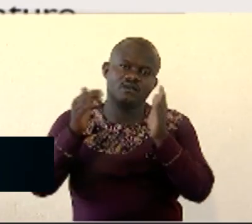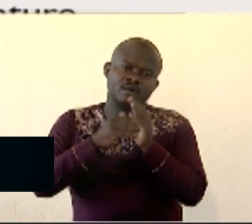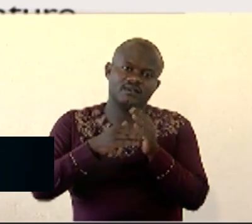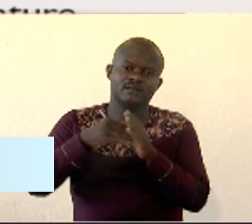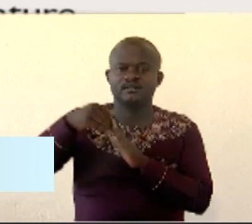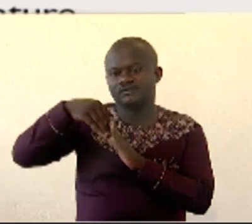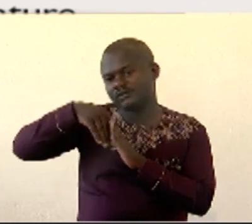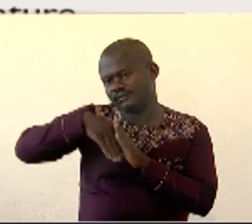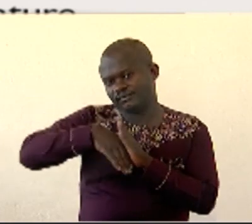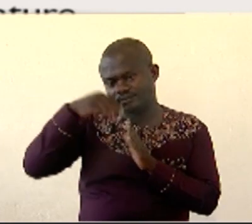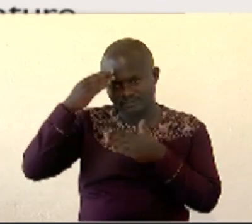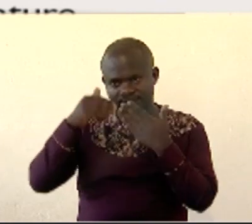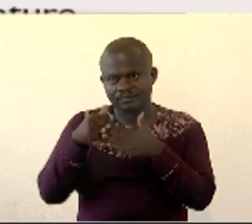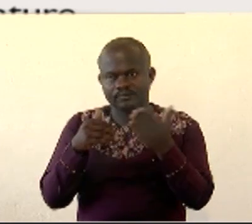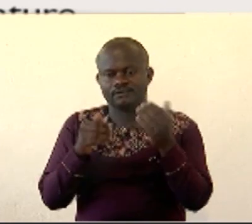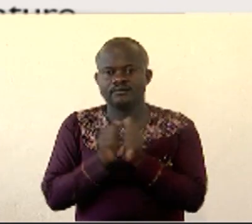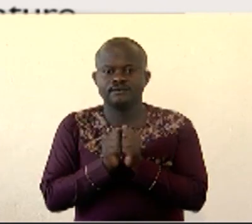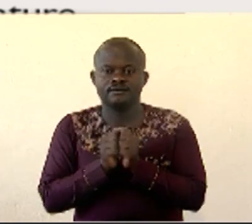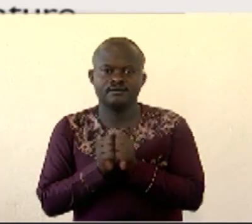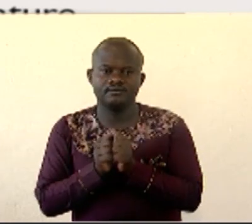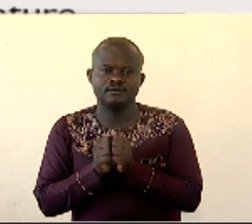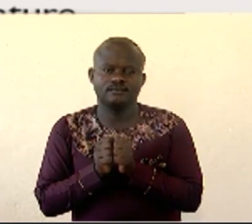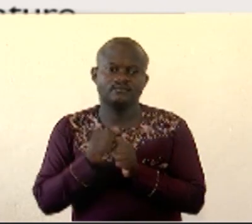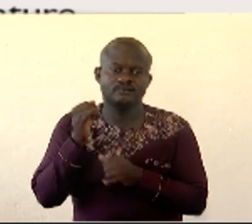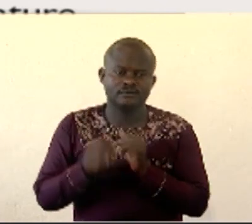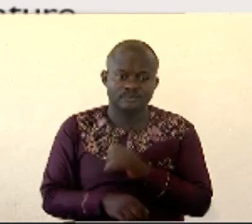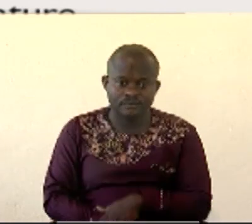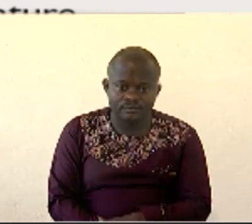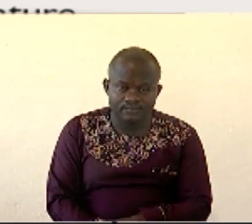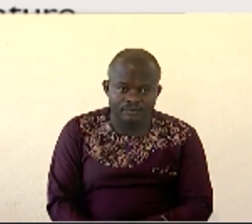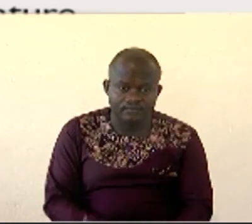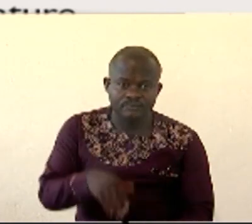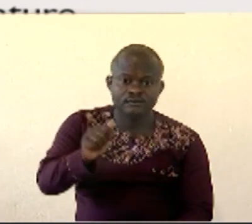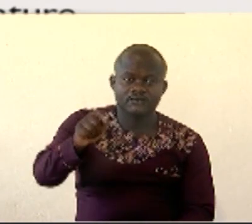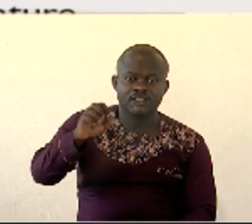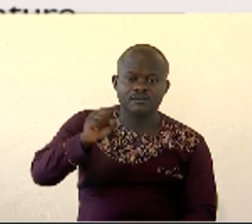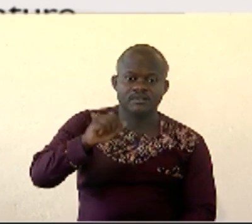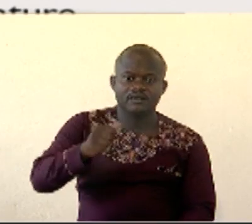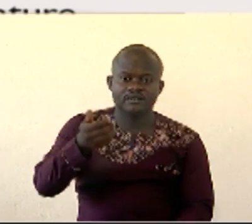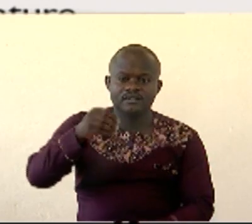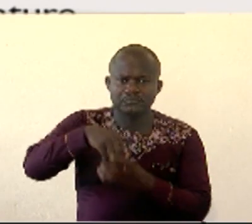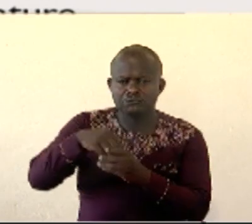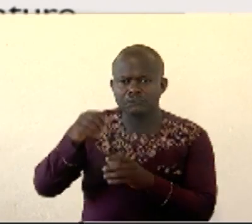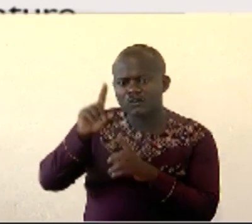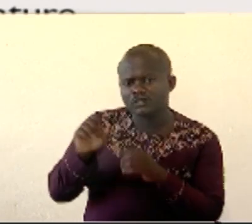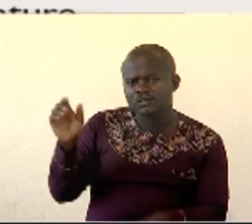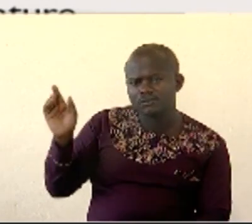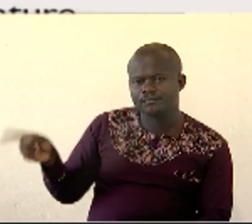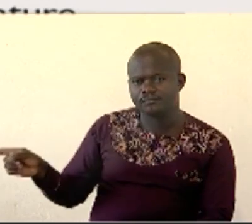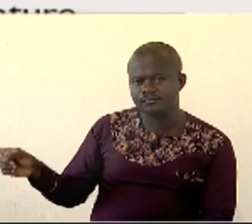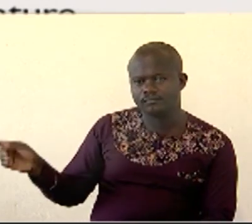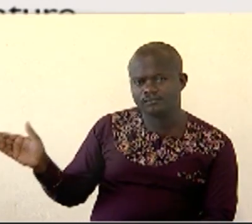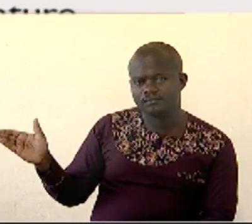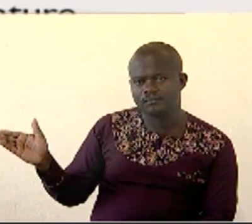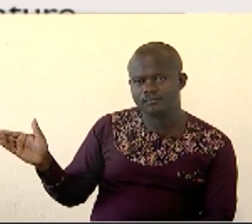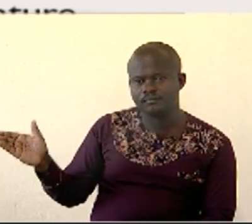temperature increases beyond 40 optimum. The last one is the atmospheric air contains 0.6 carbon dioxide. What will happen to the